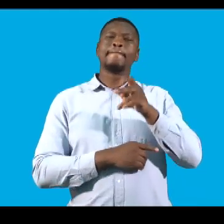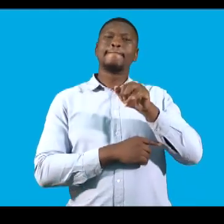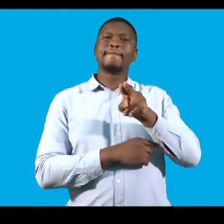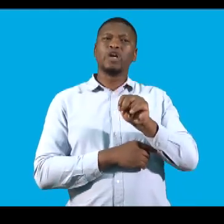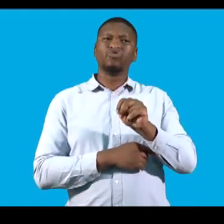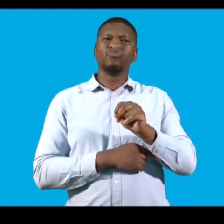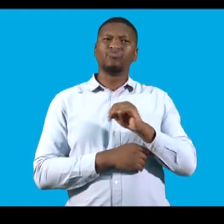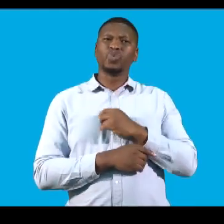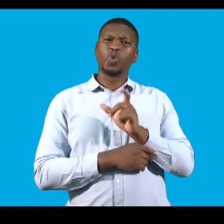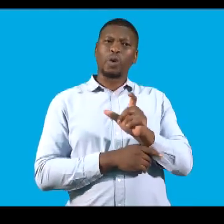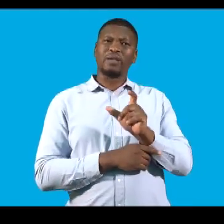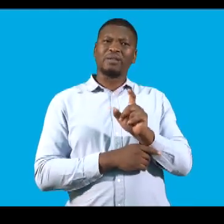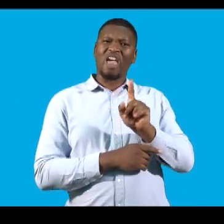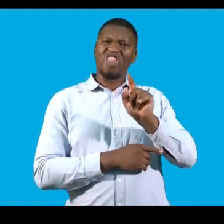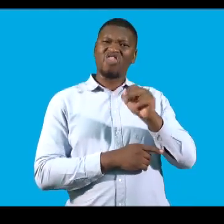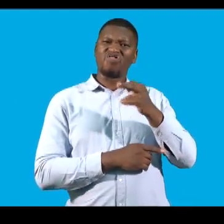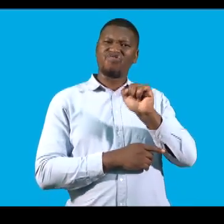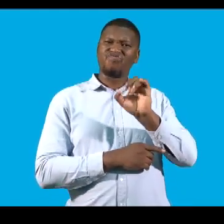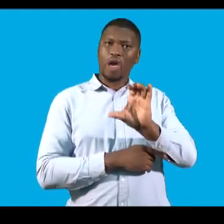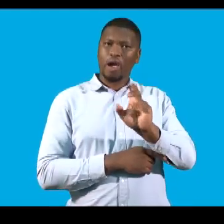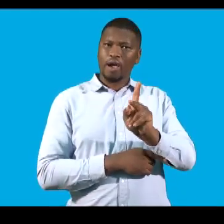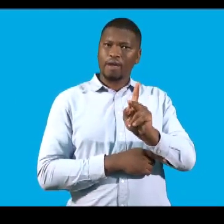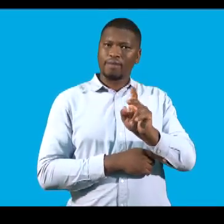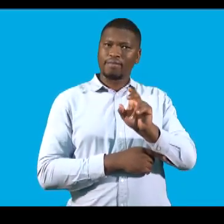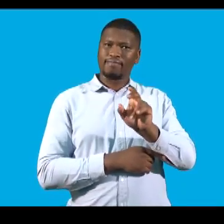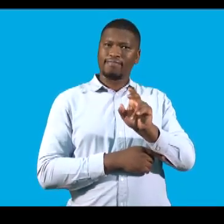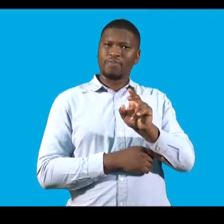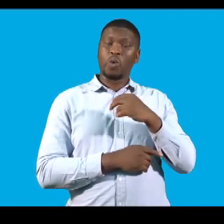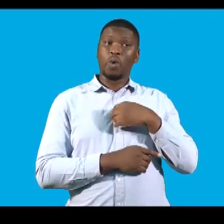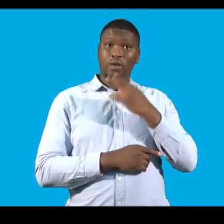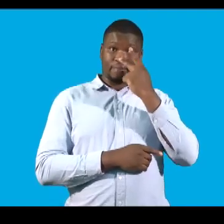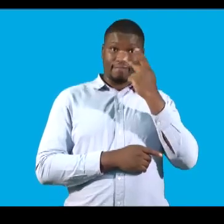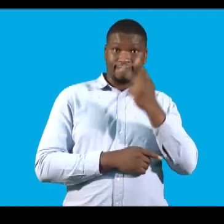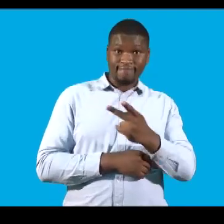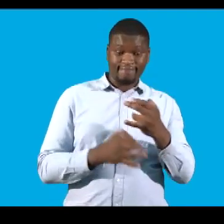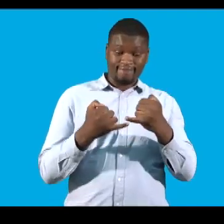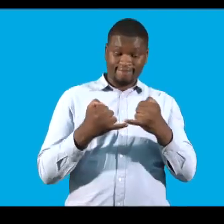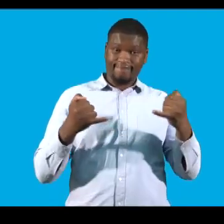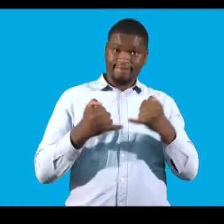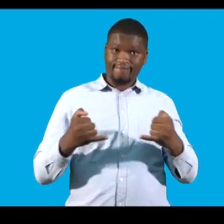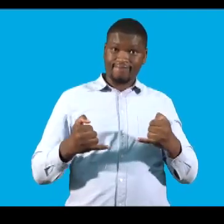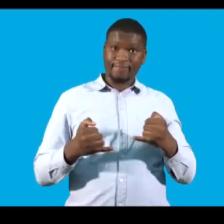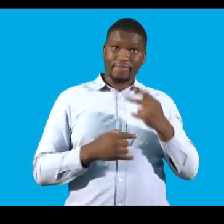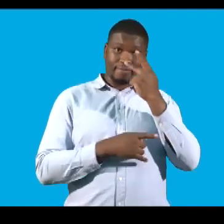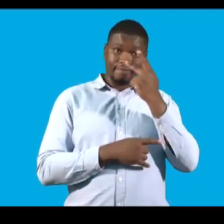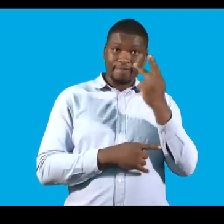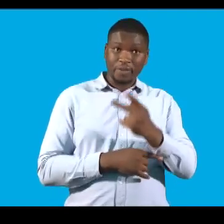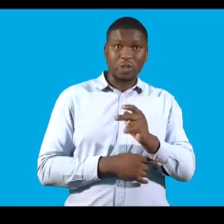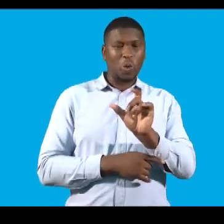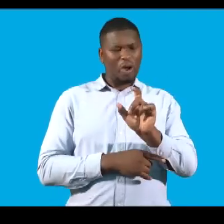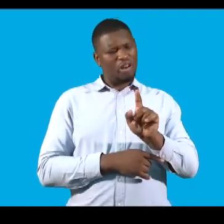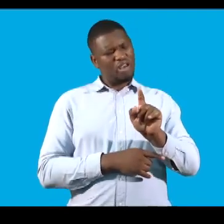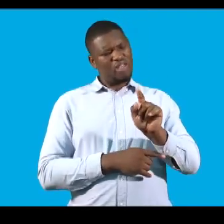word thick? So, when we look at the specific lines in This Winter Coming, what does the